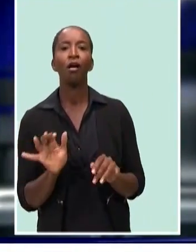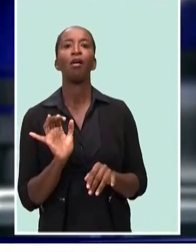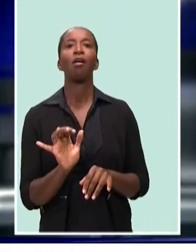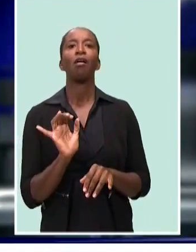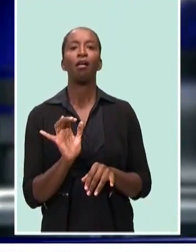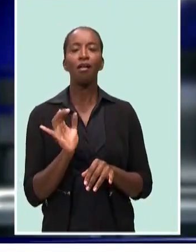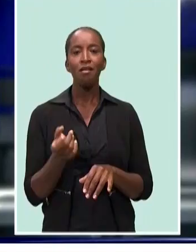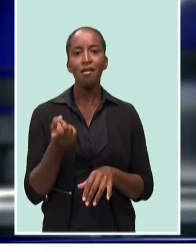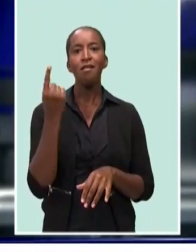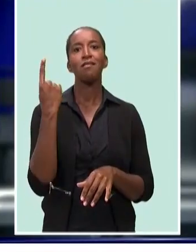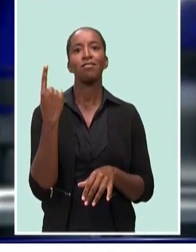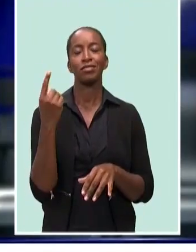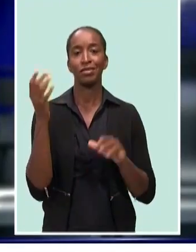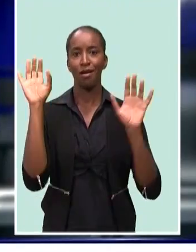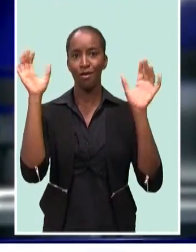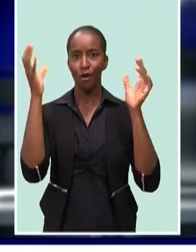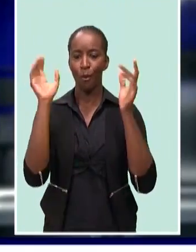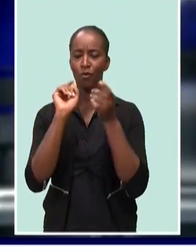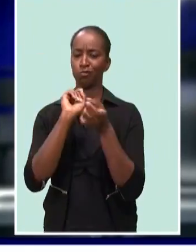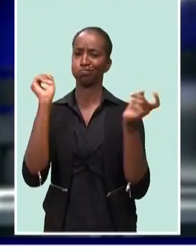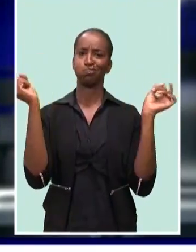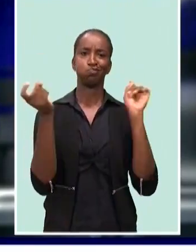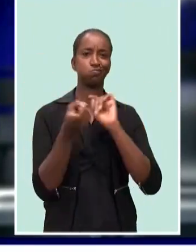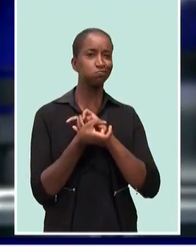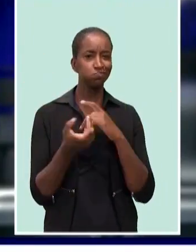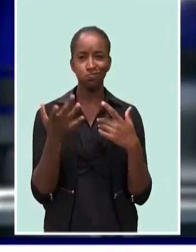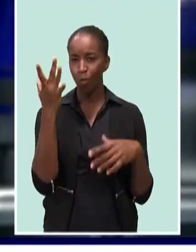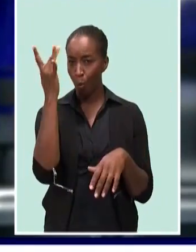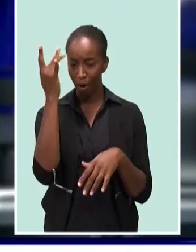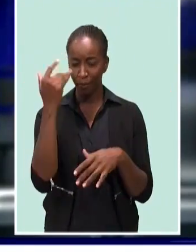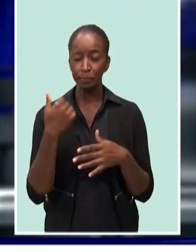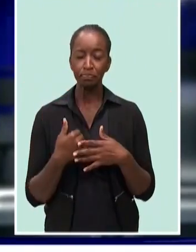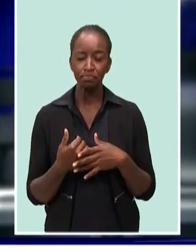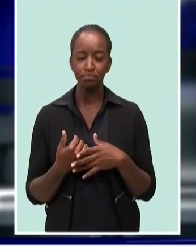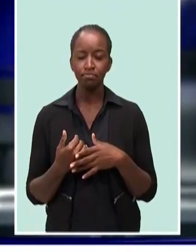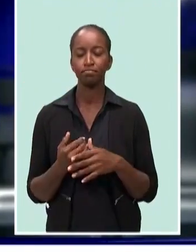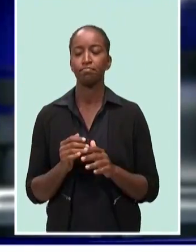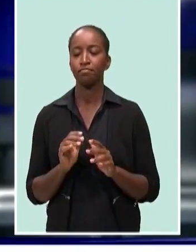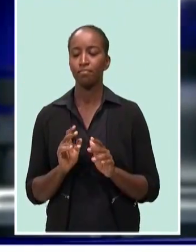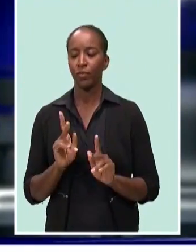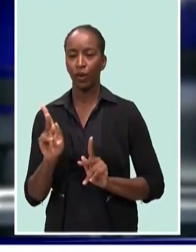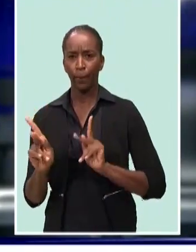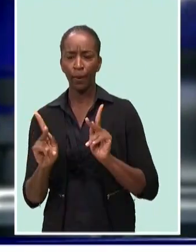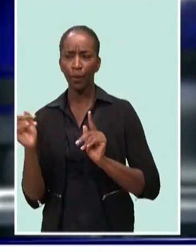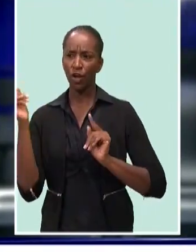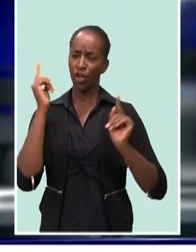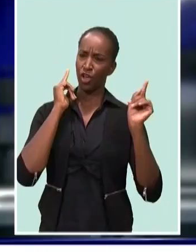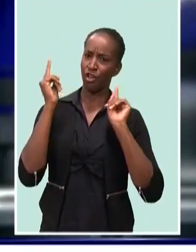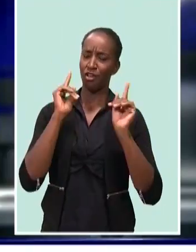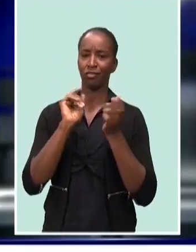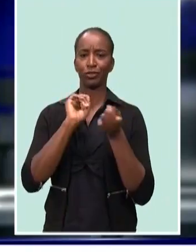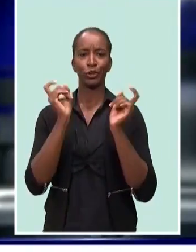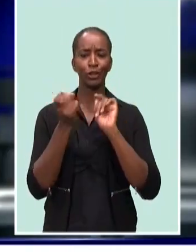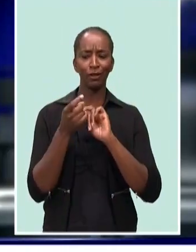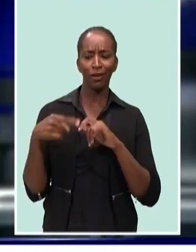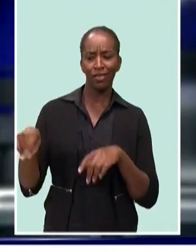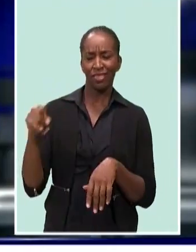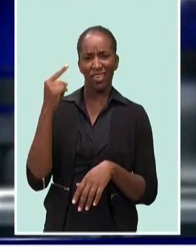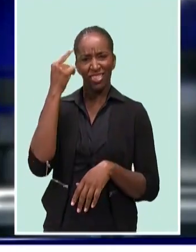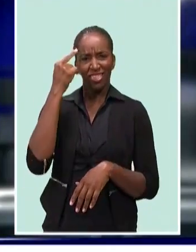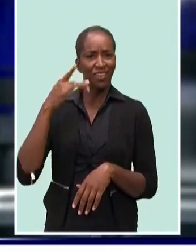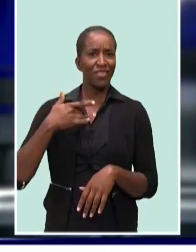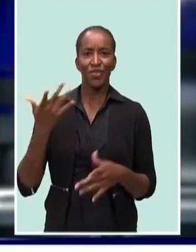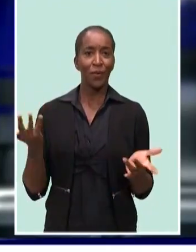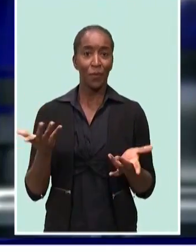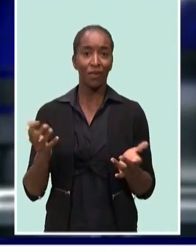But before we get into that, let's see how Barbadians have been reacting to the news. Now, it's 2019, Lisa, and the best place you can get the